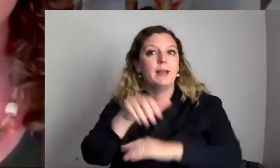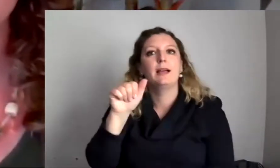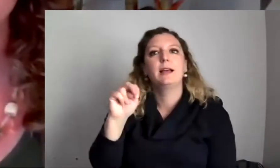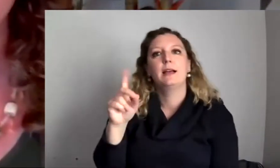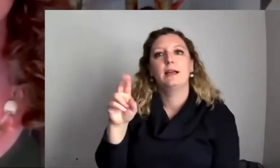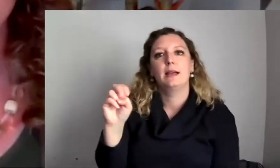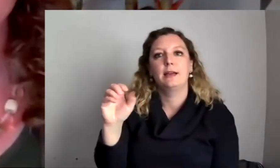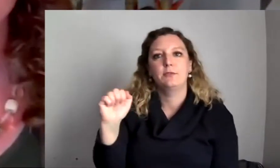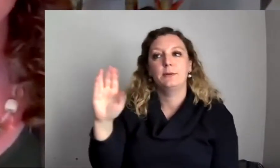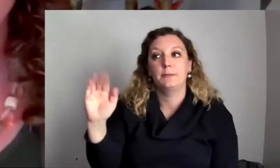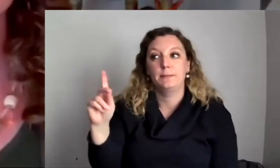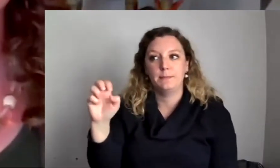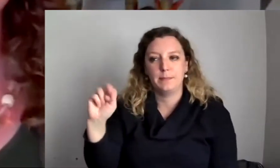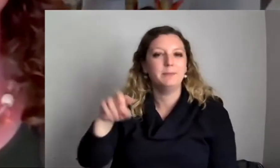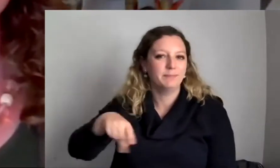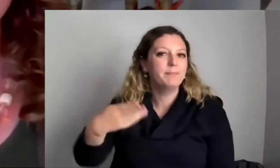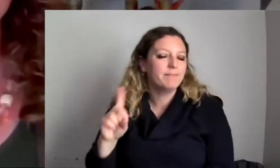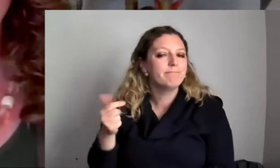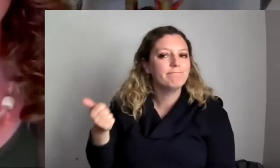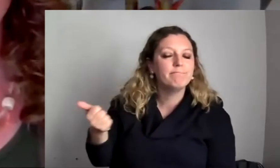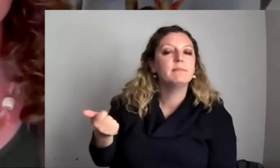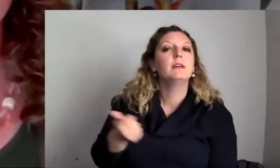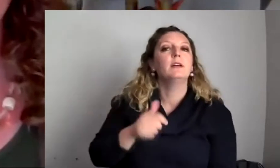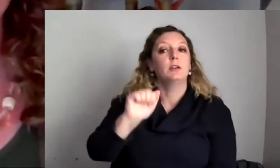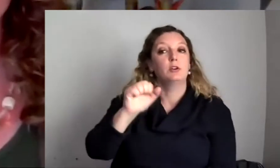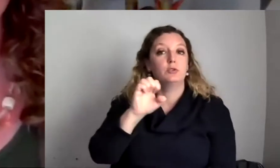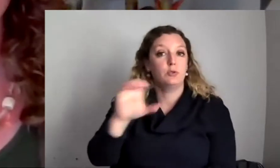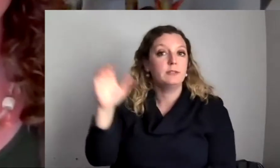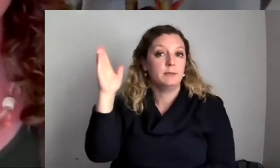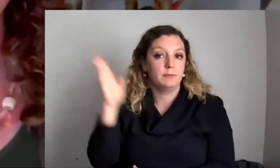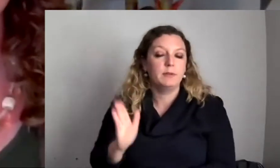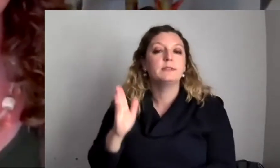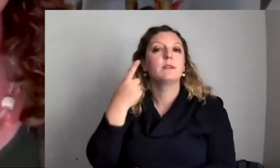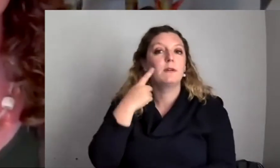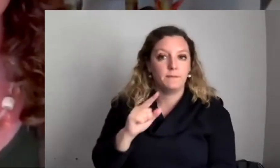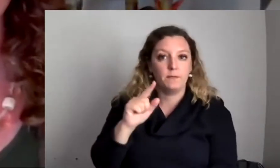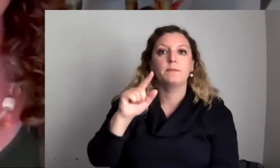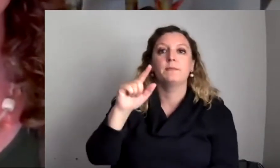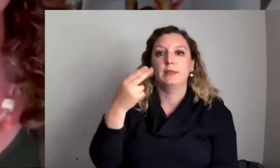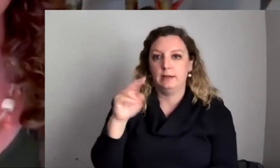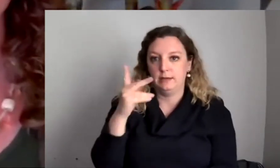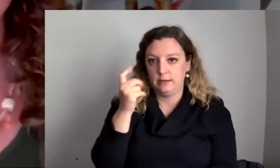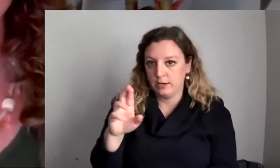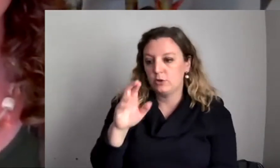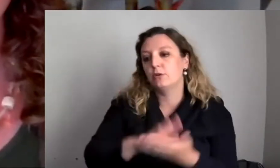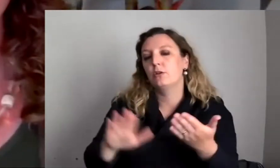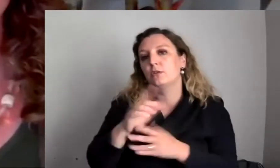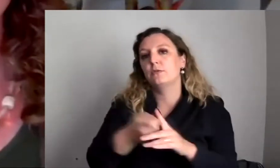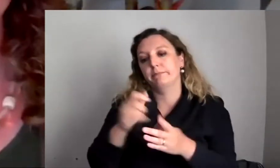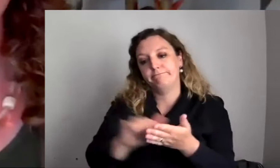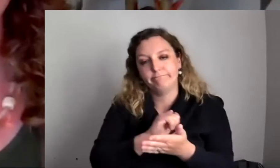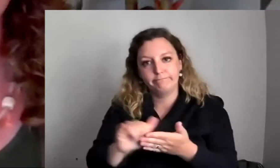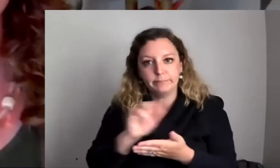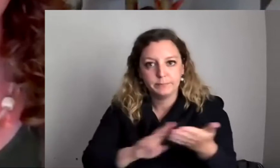Andrea Baden, PhD. She's Associate Professor of Anthropology at Hunter College of the City University of New York.